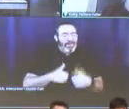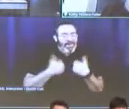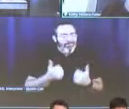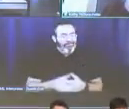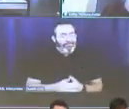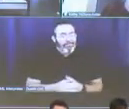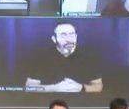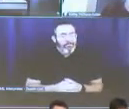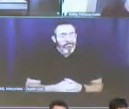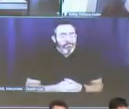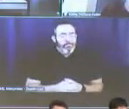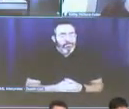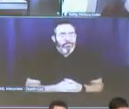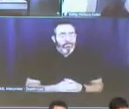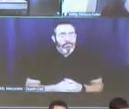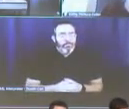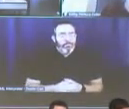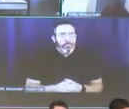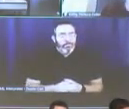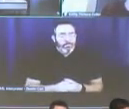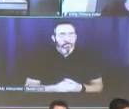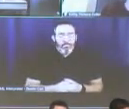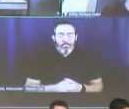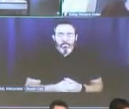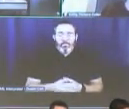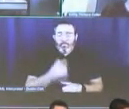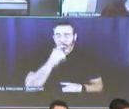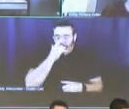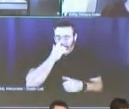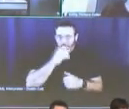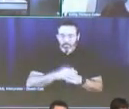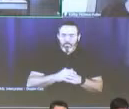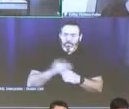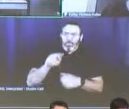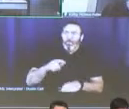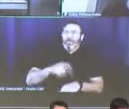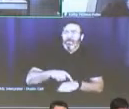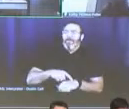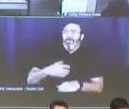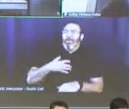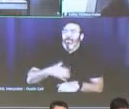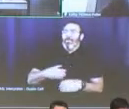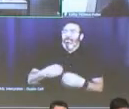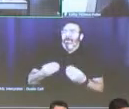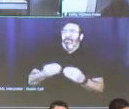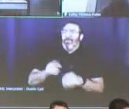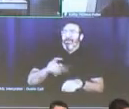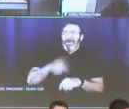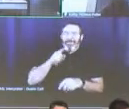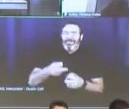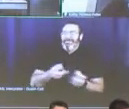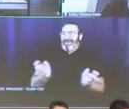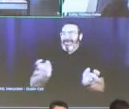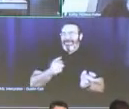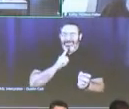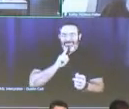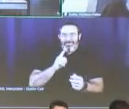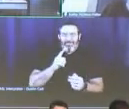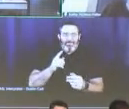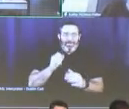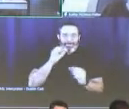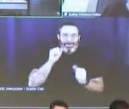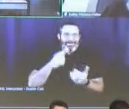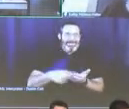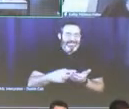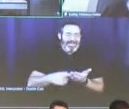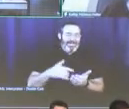Thank you so much. Looking at time, I wish we had scheduled longer for this panel. I think it's such a great discussion, and we haven't even got to